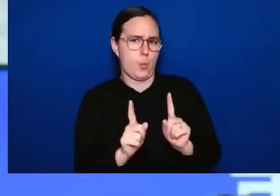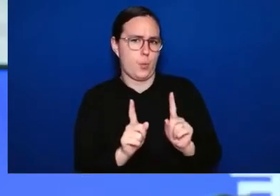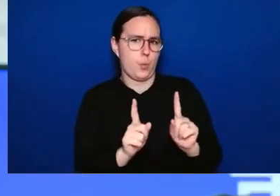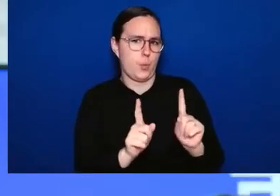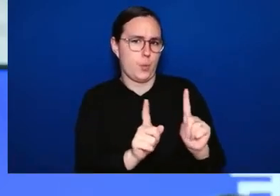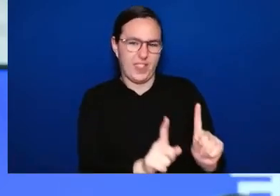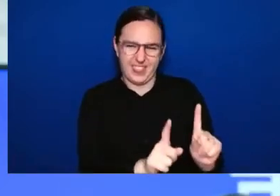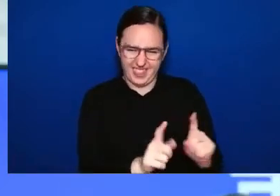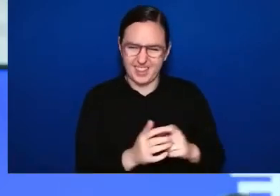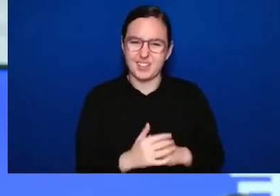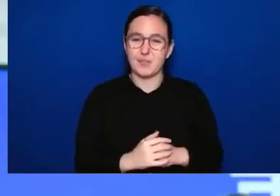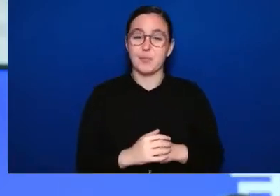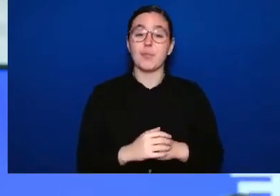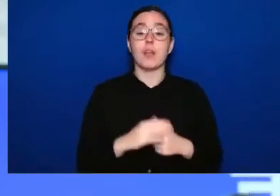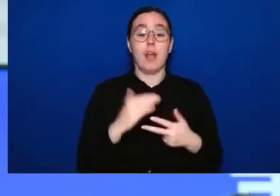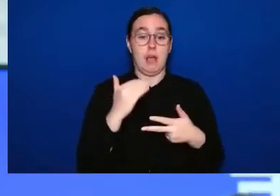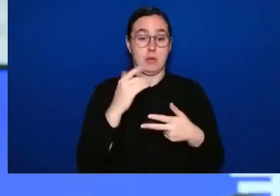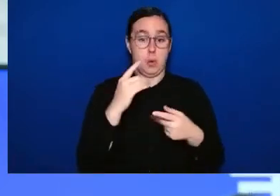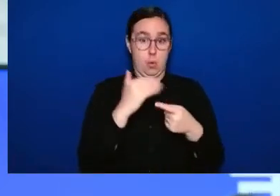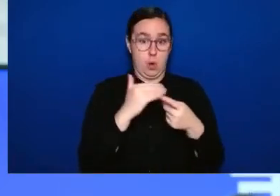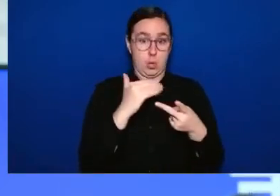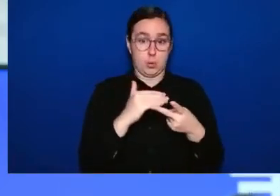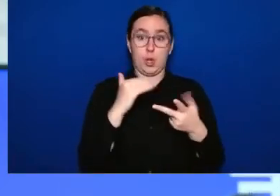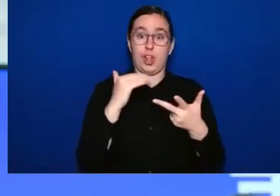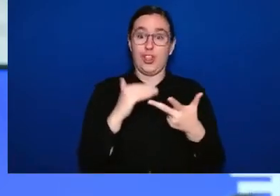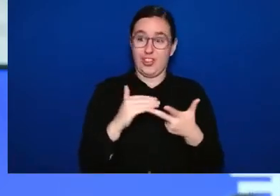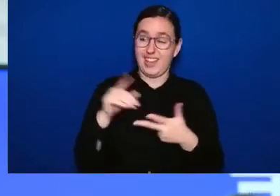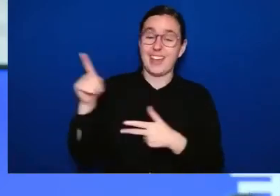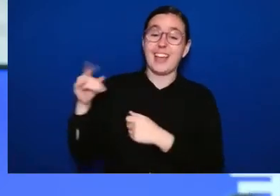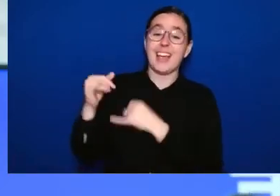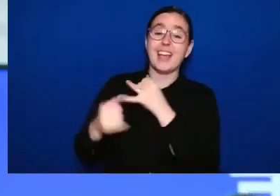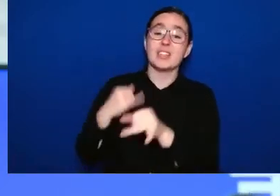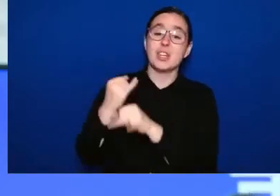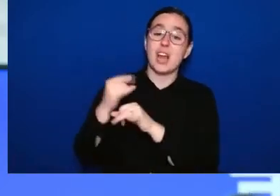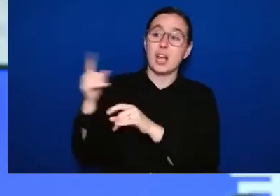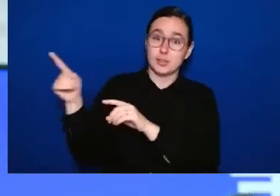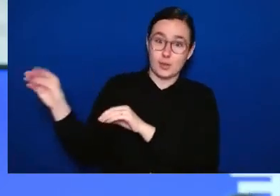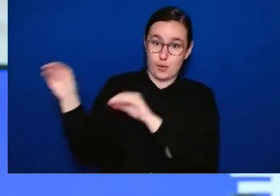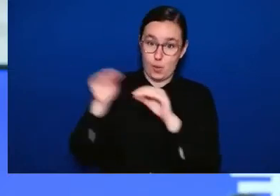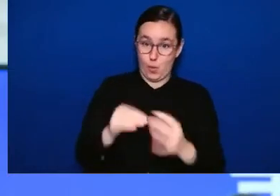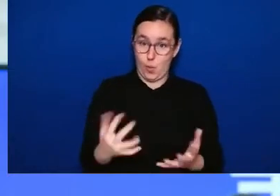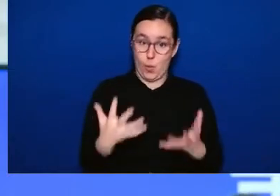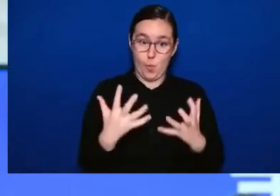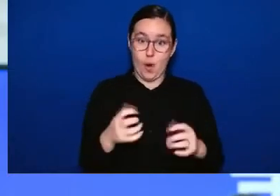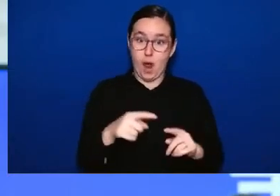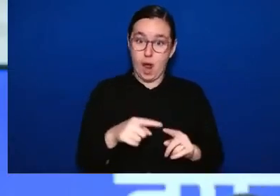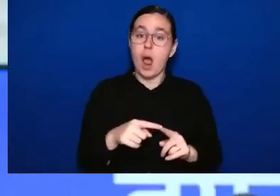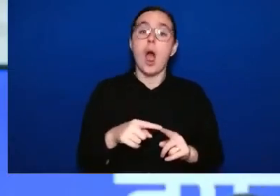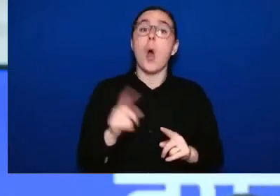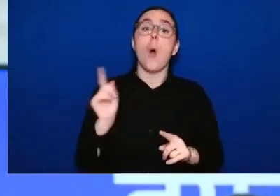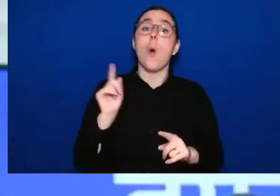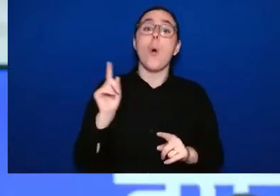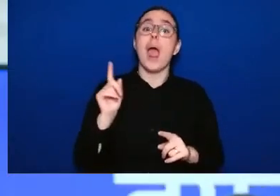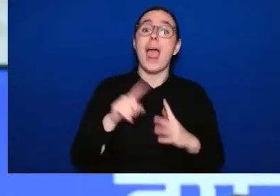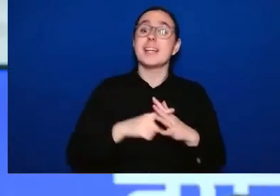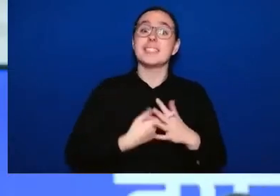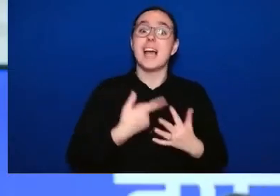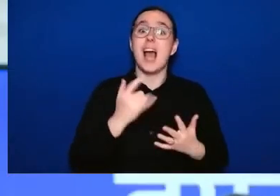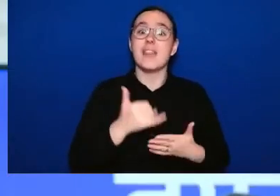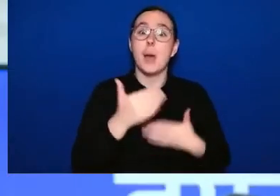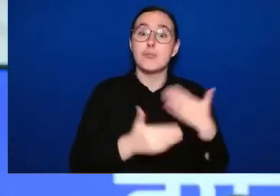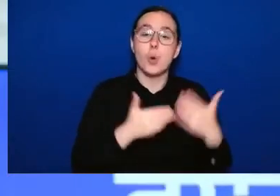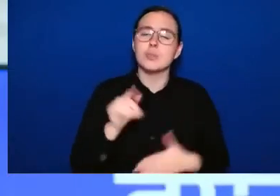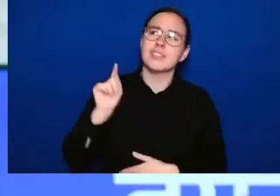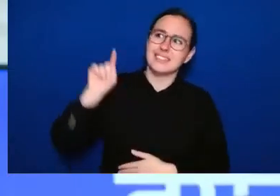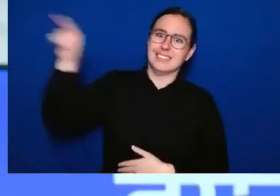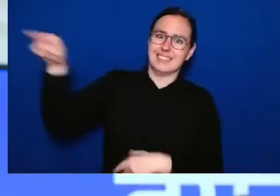province. And the College of Physicians and Surgeons of BC will prepare bylaw changes to allow doctors trained in the